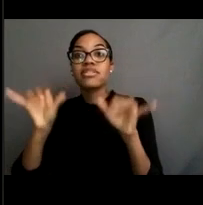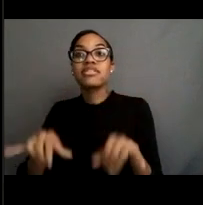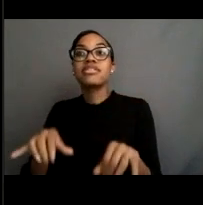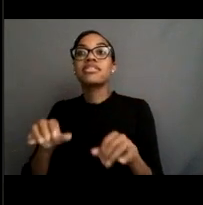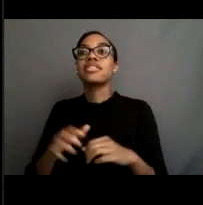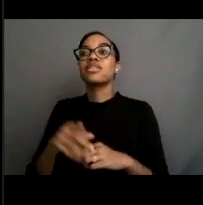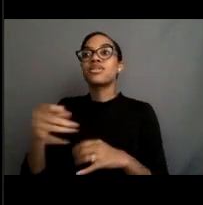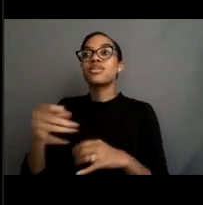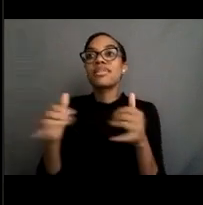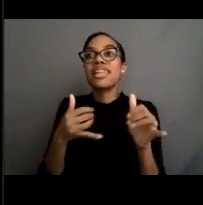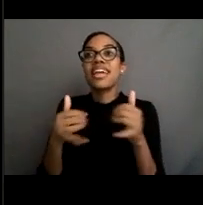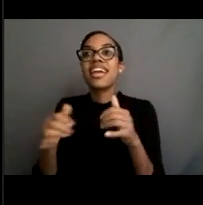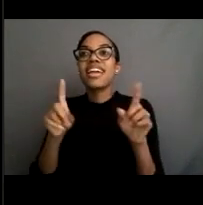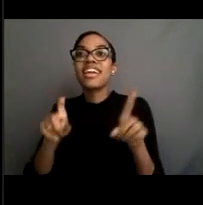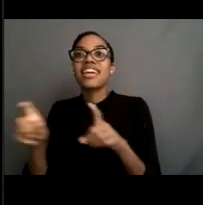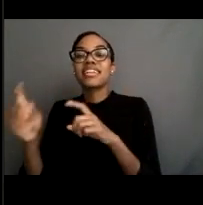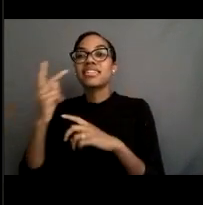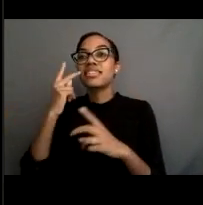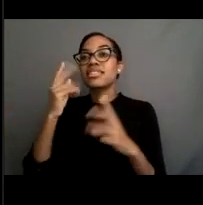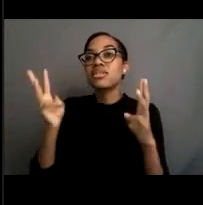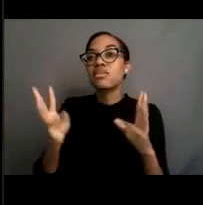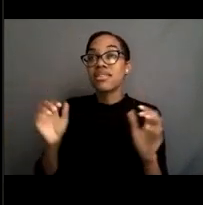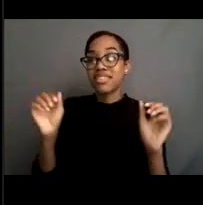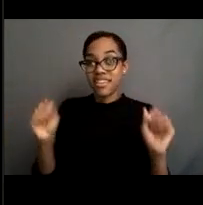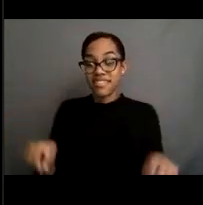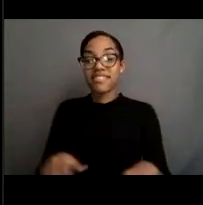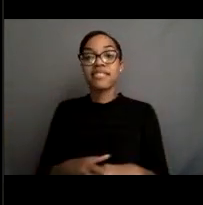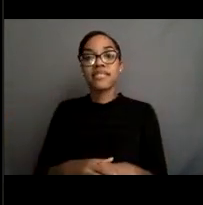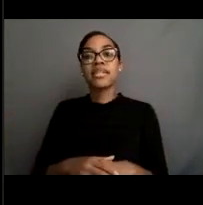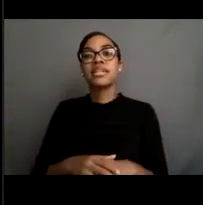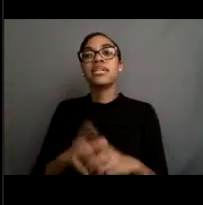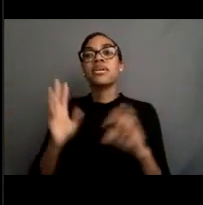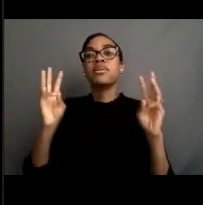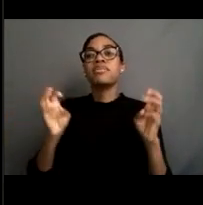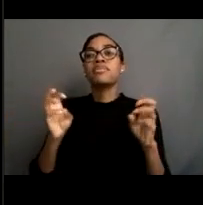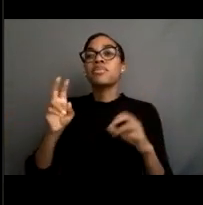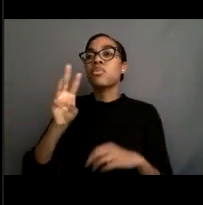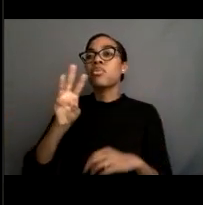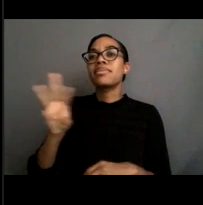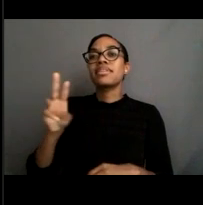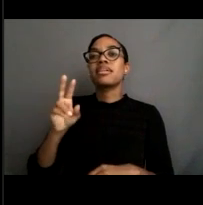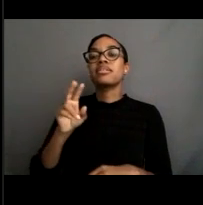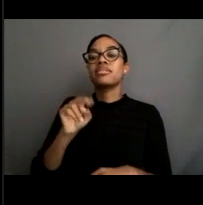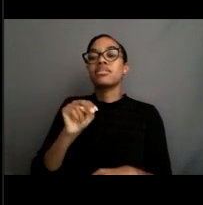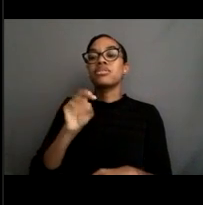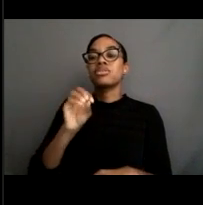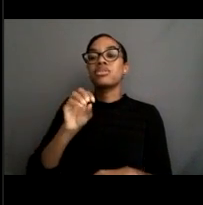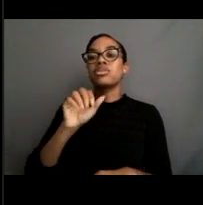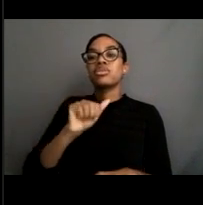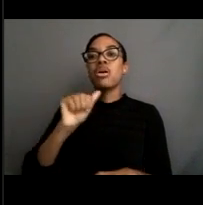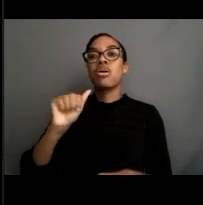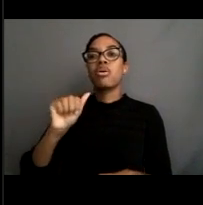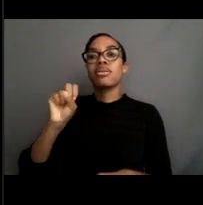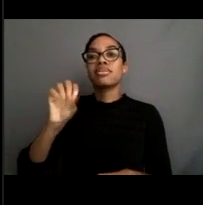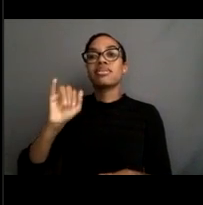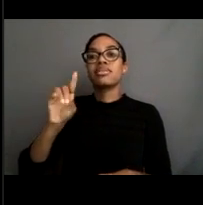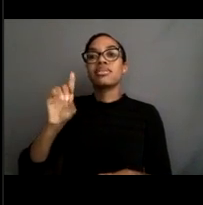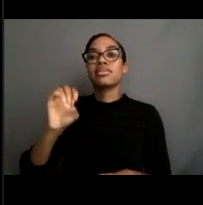with and actually track the weather. But NOAA SciJinx, I believe, has a lot of those really cool activities